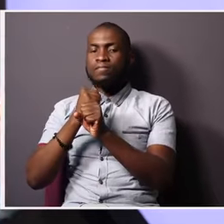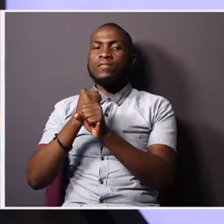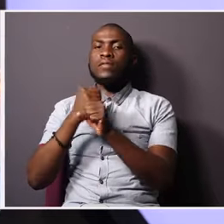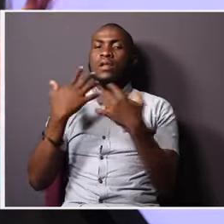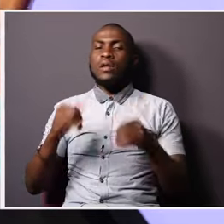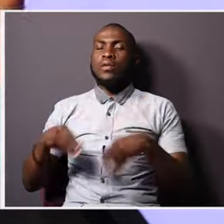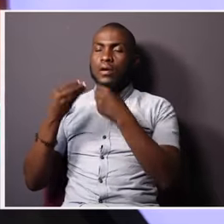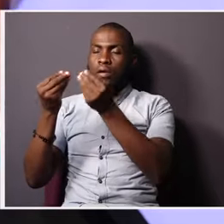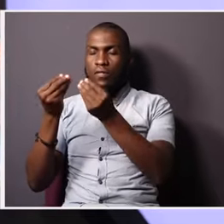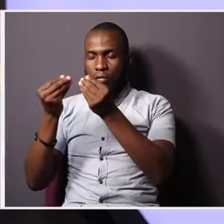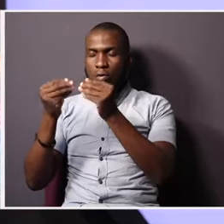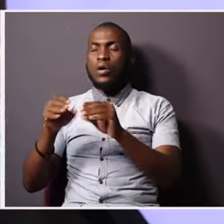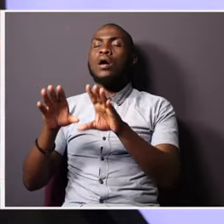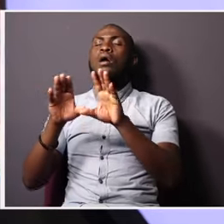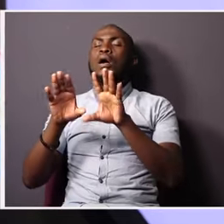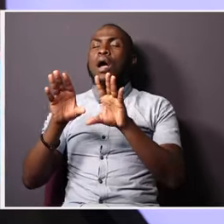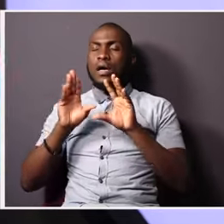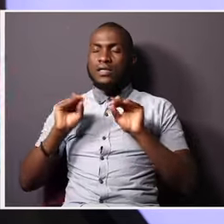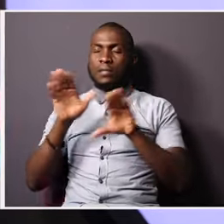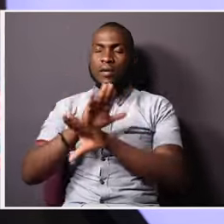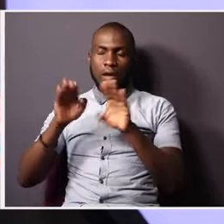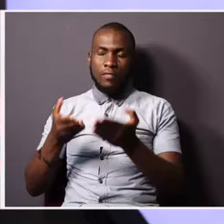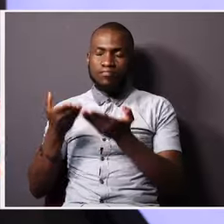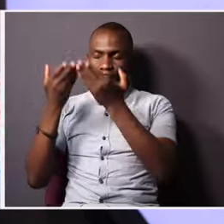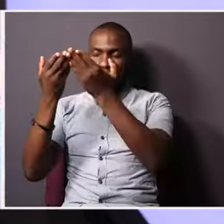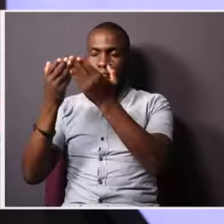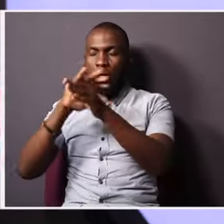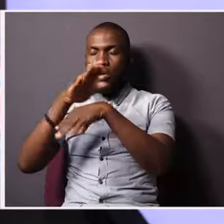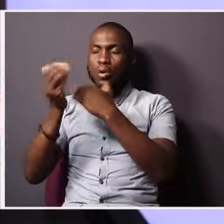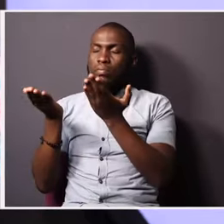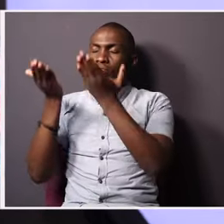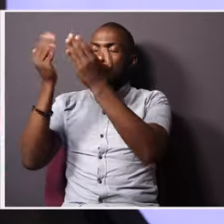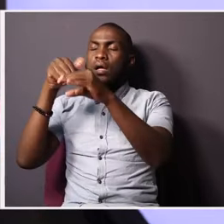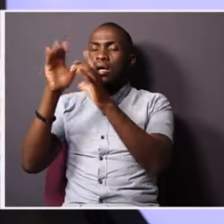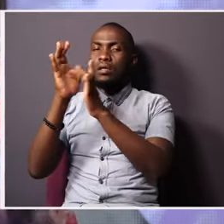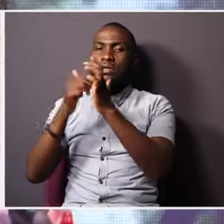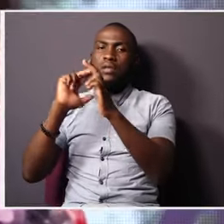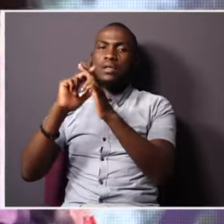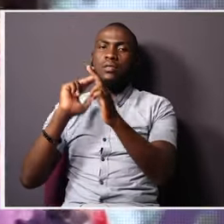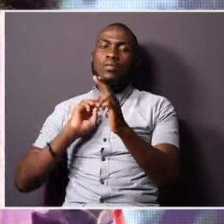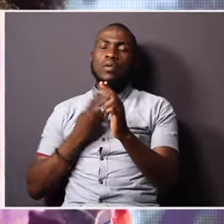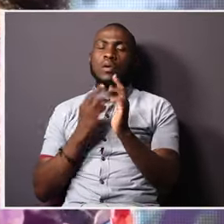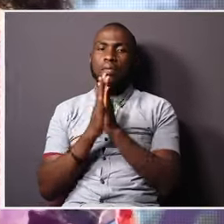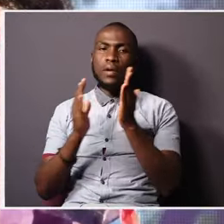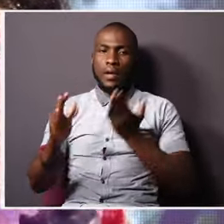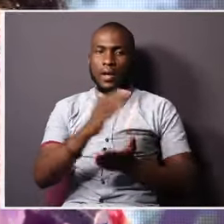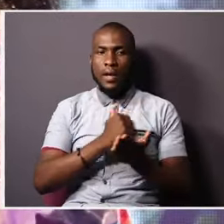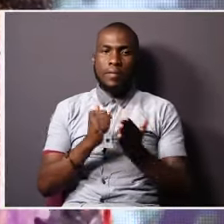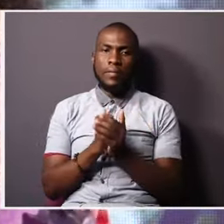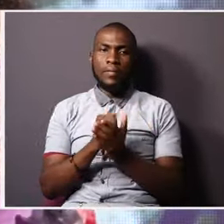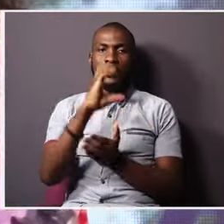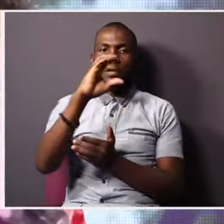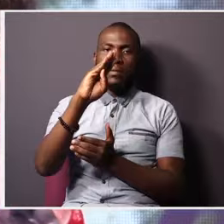Lord, accept every offering and every sacrifice. In Jesus' name we pray, amen. CBS